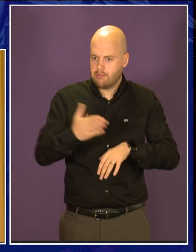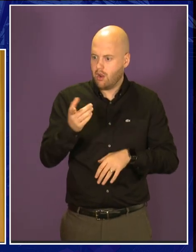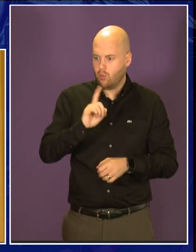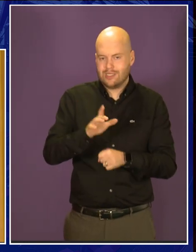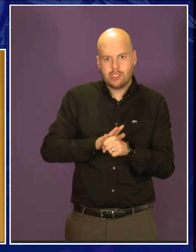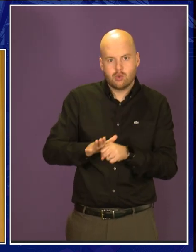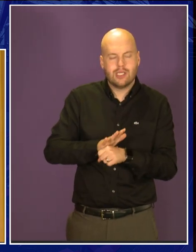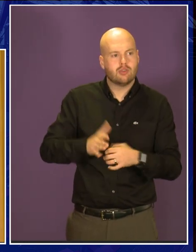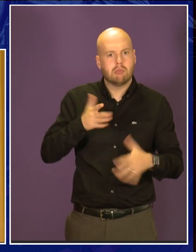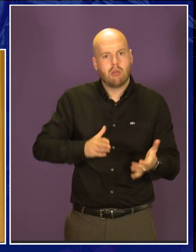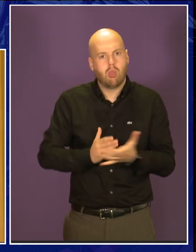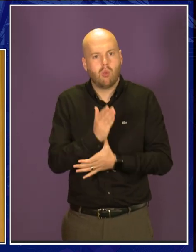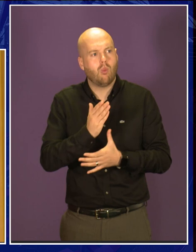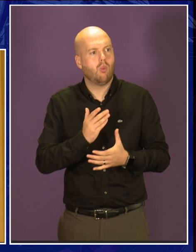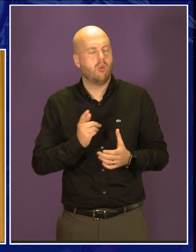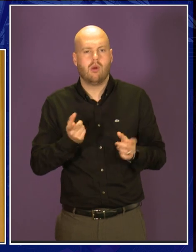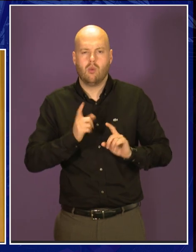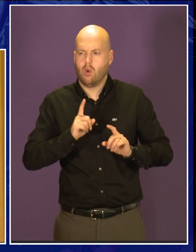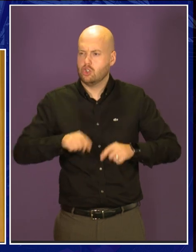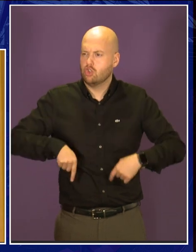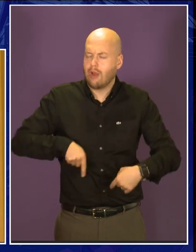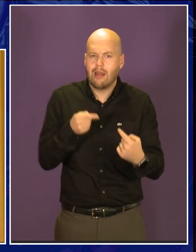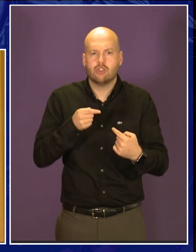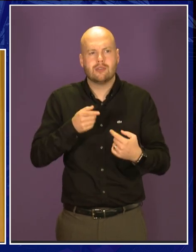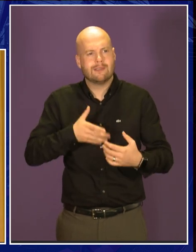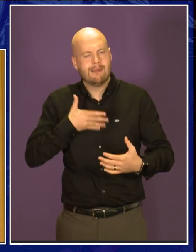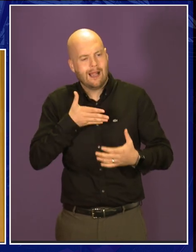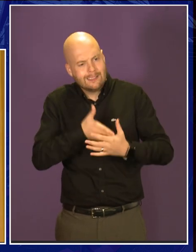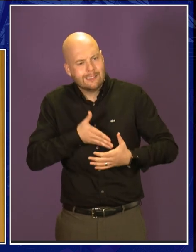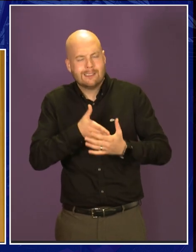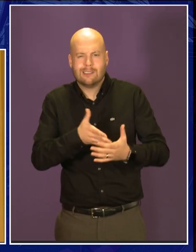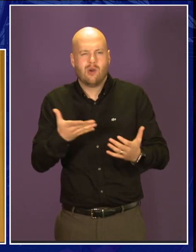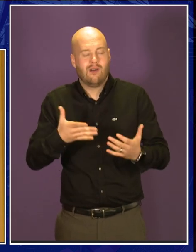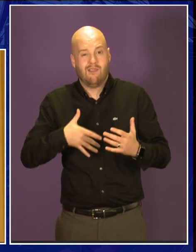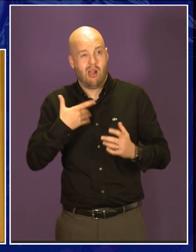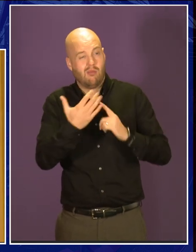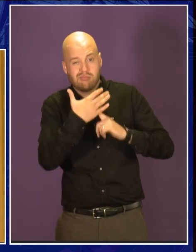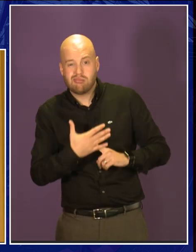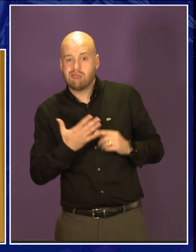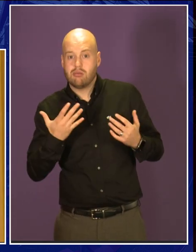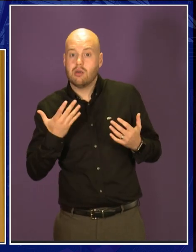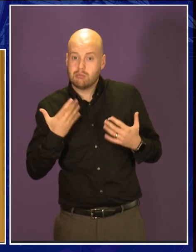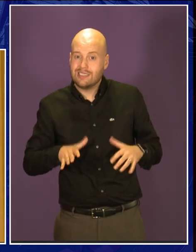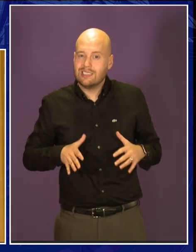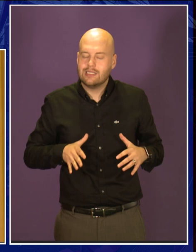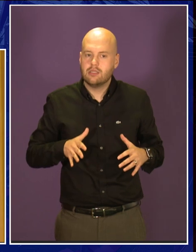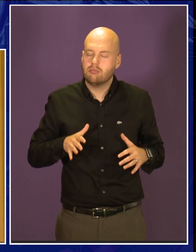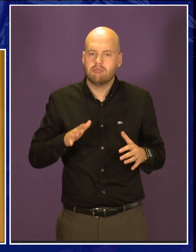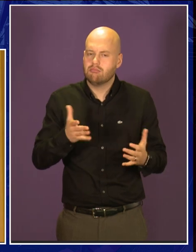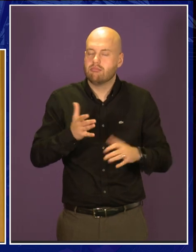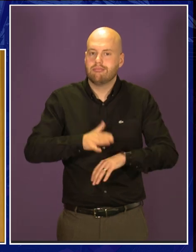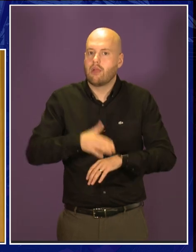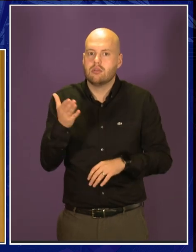matter how challenging they have been, no matter how degrading they have been, the act